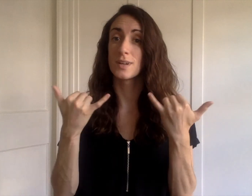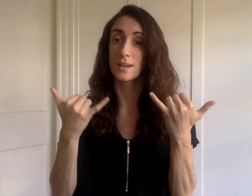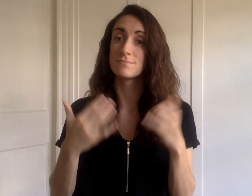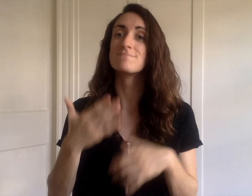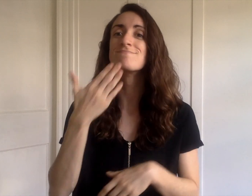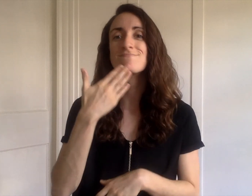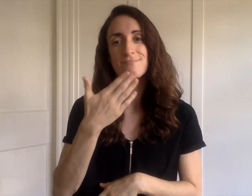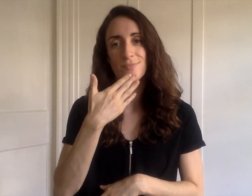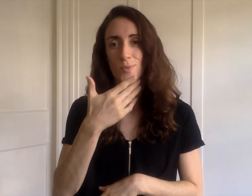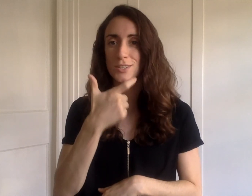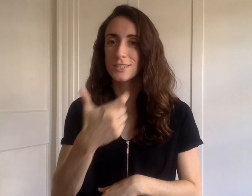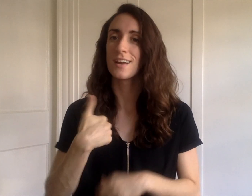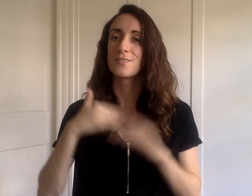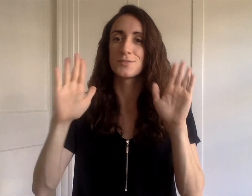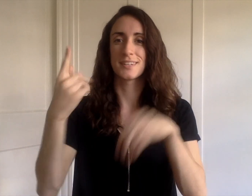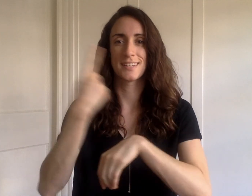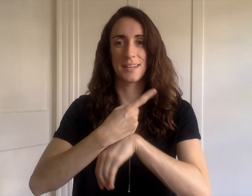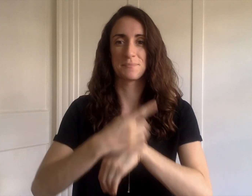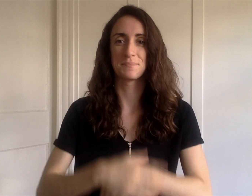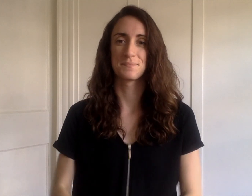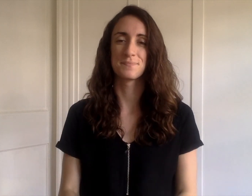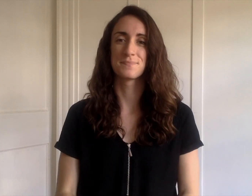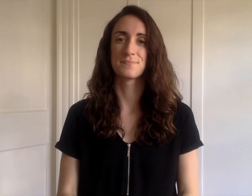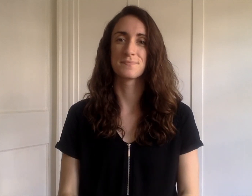That's all for today. Thank you so much for watching and have a great day.